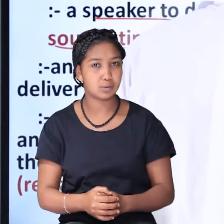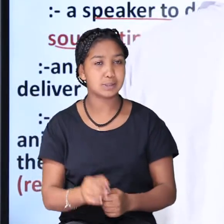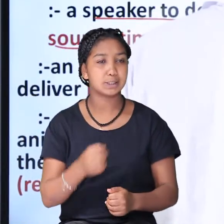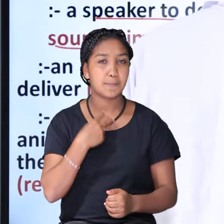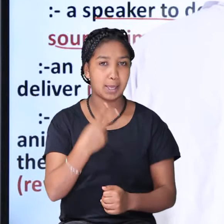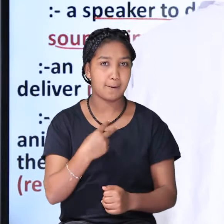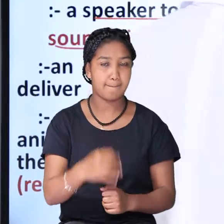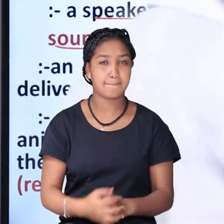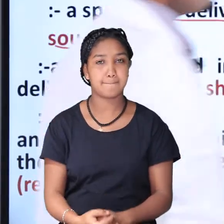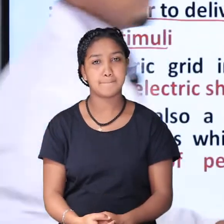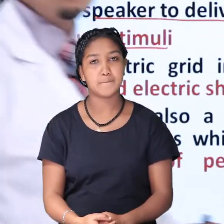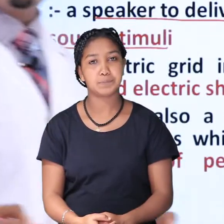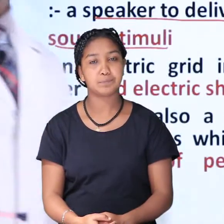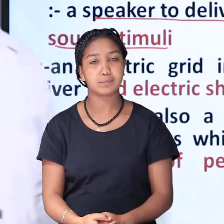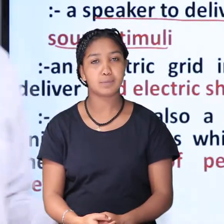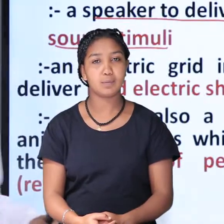speaker.